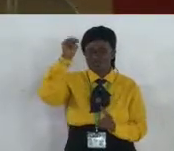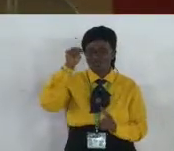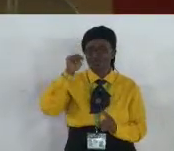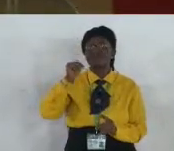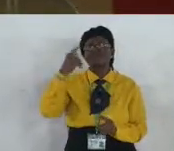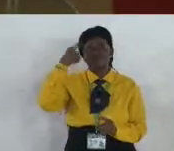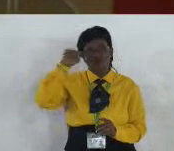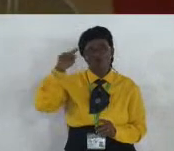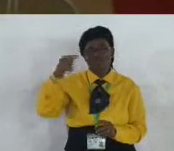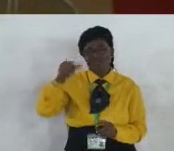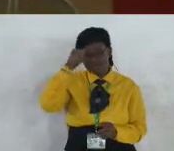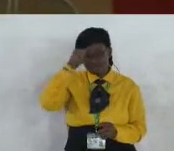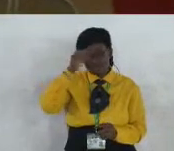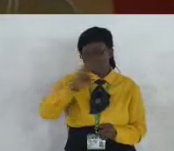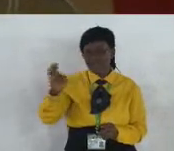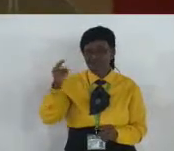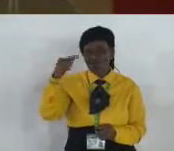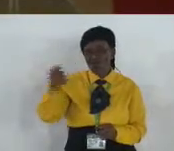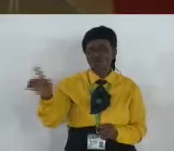Thank you, Father.